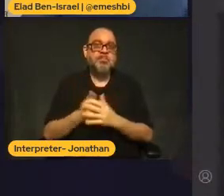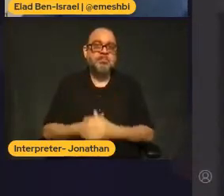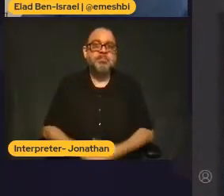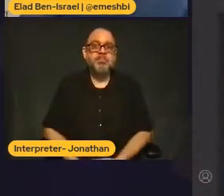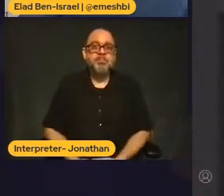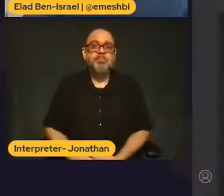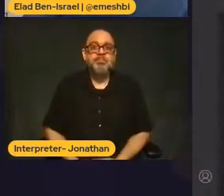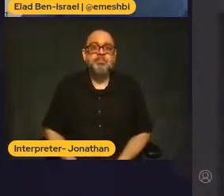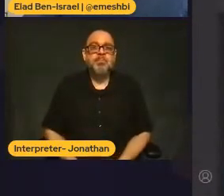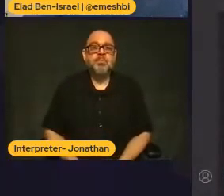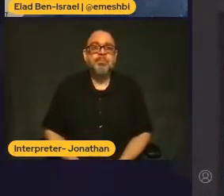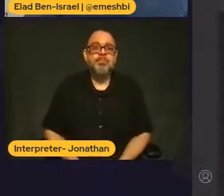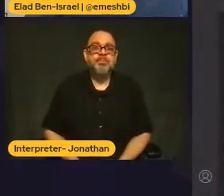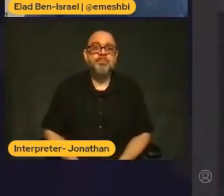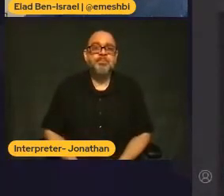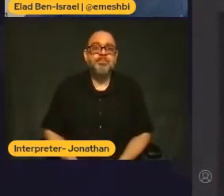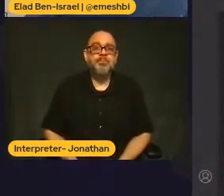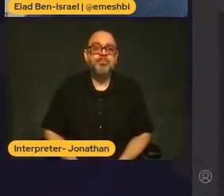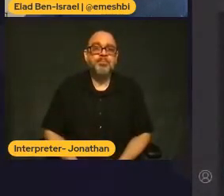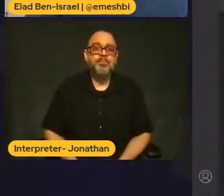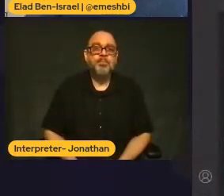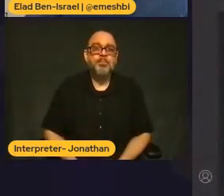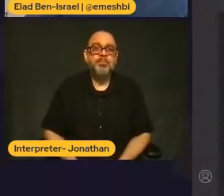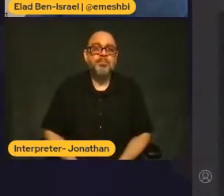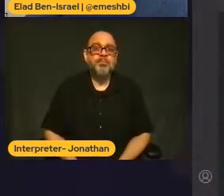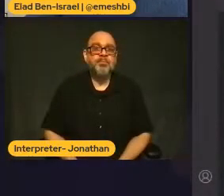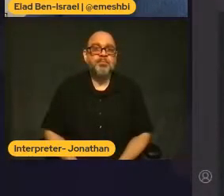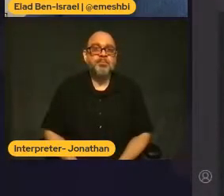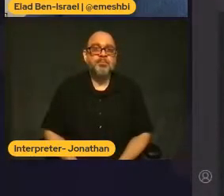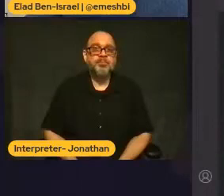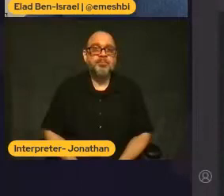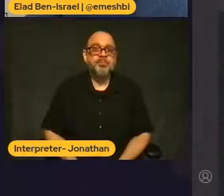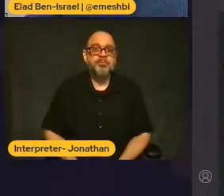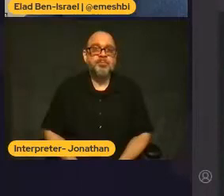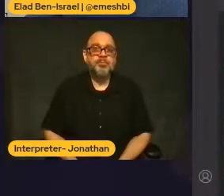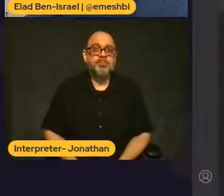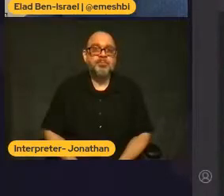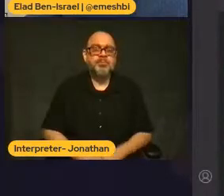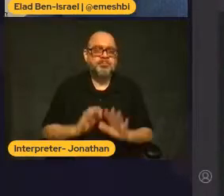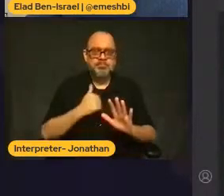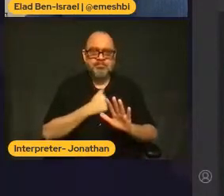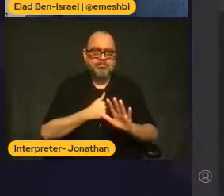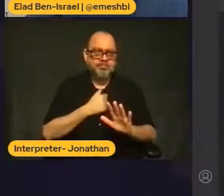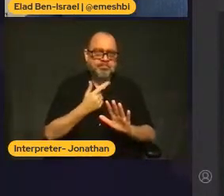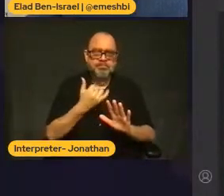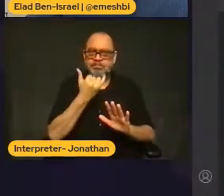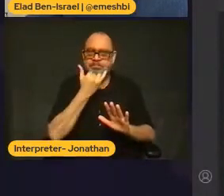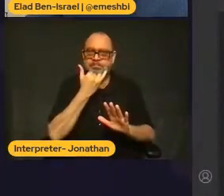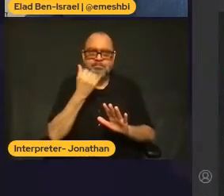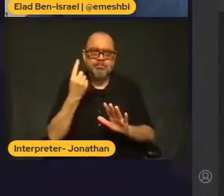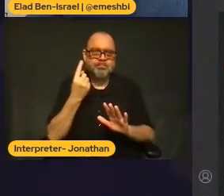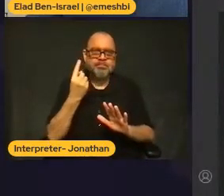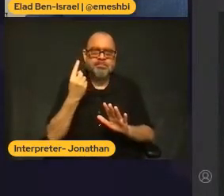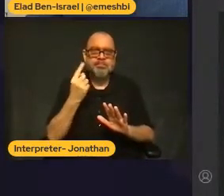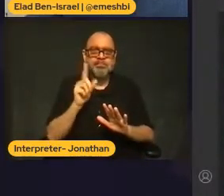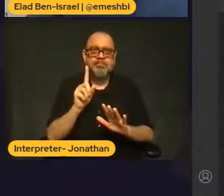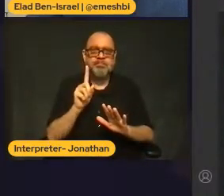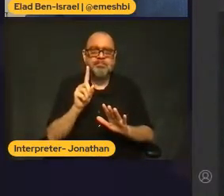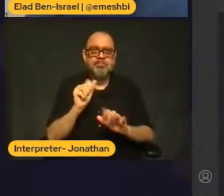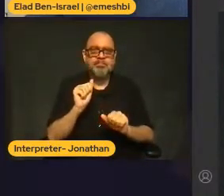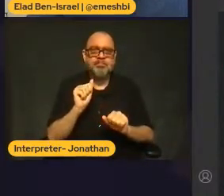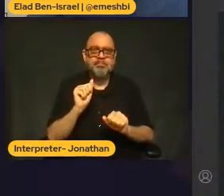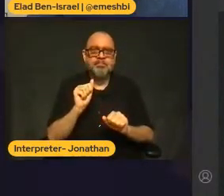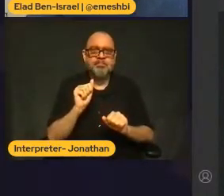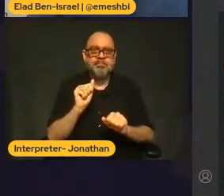And the entry point will be, oh, sorry, what did I do wrong? Node.js function, check. Oh, it's